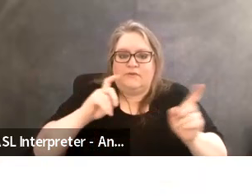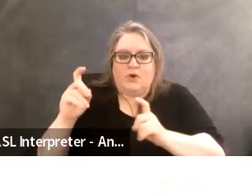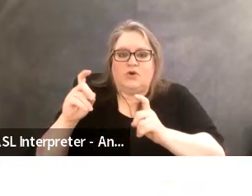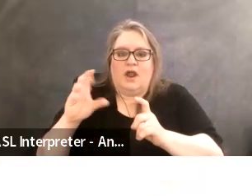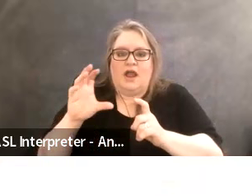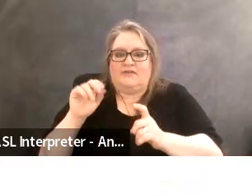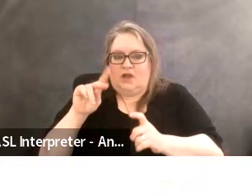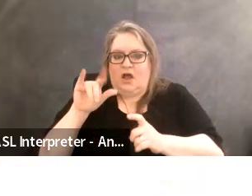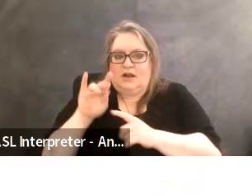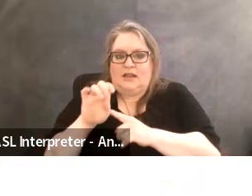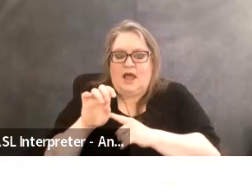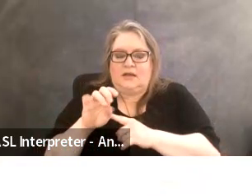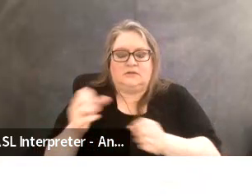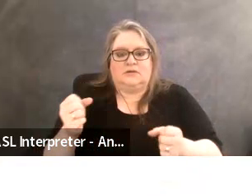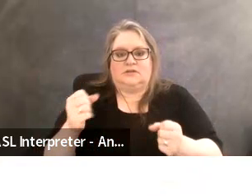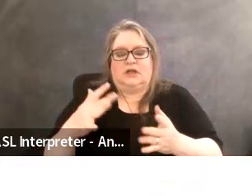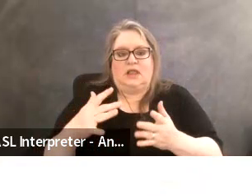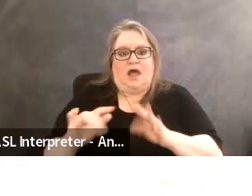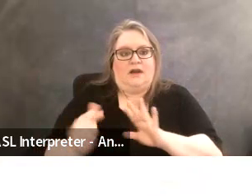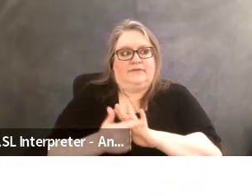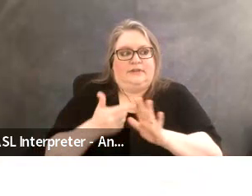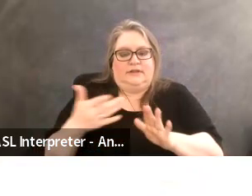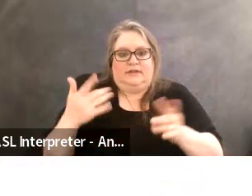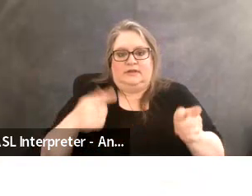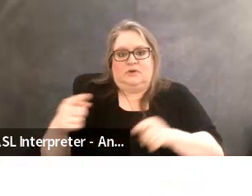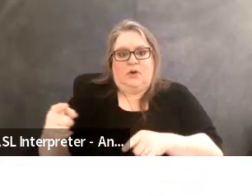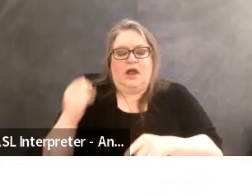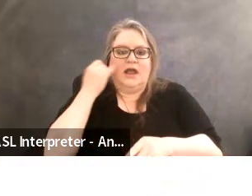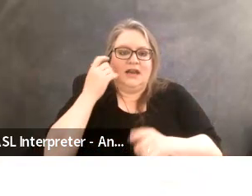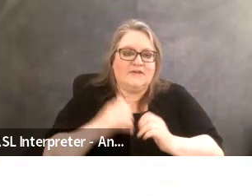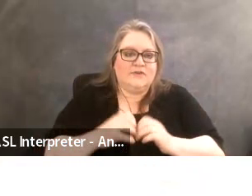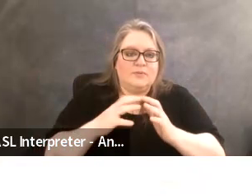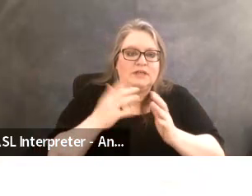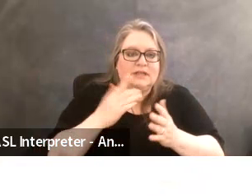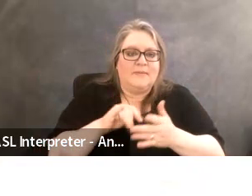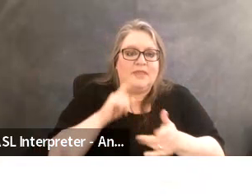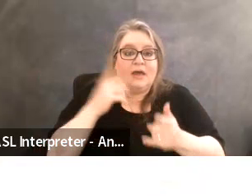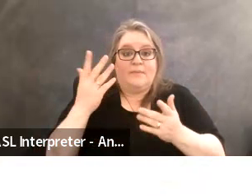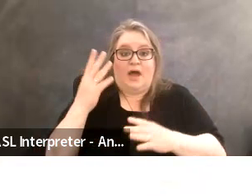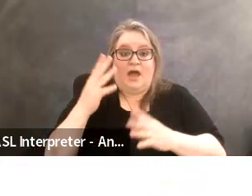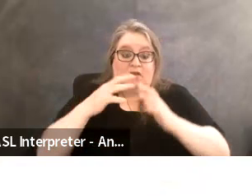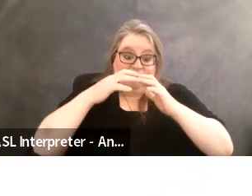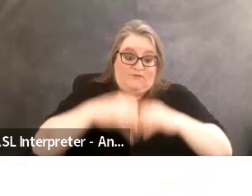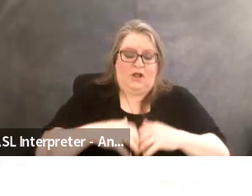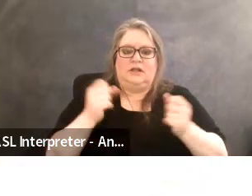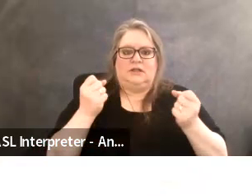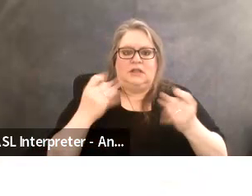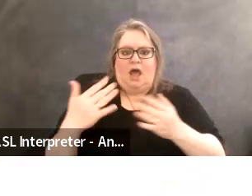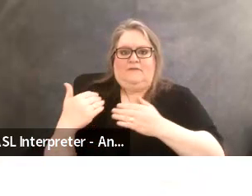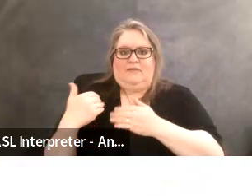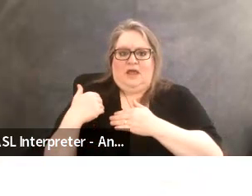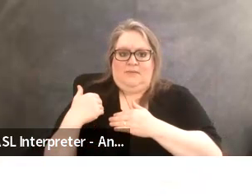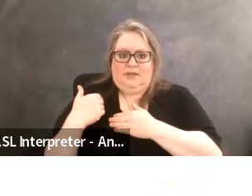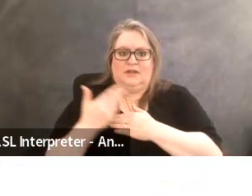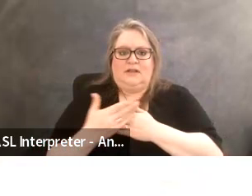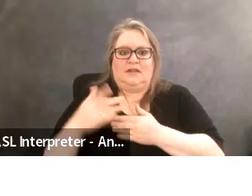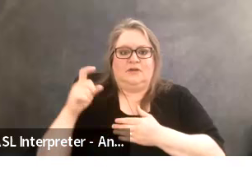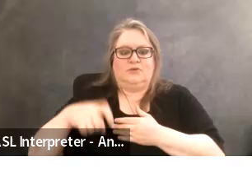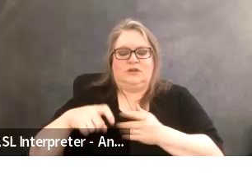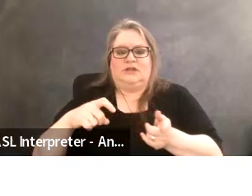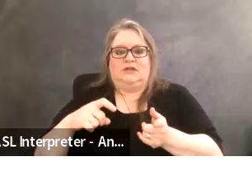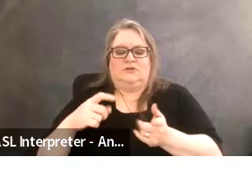online, there's a lot of legal stuff going on. If you're building something that might fall down, there's a lot of liability things you need to deal with there.